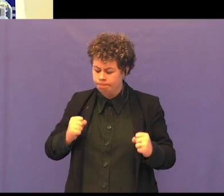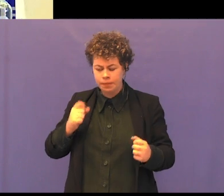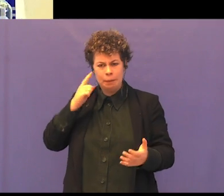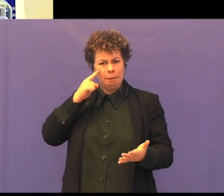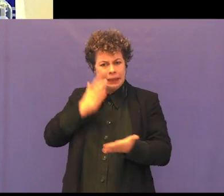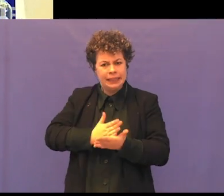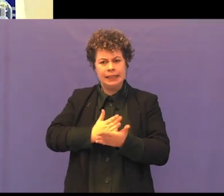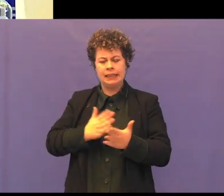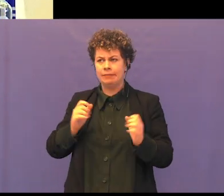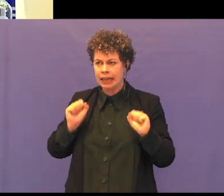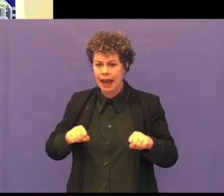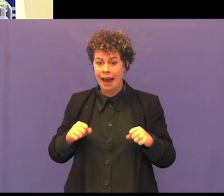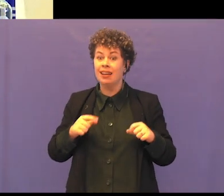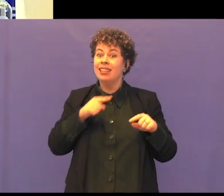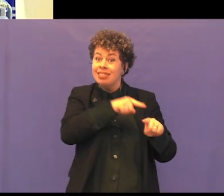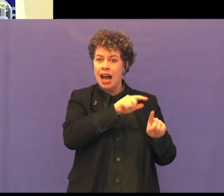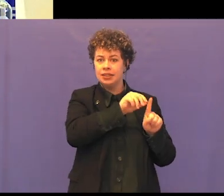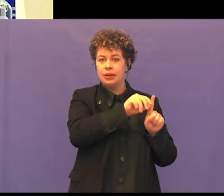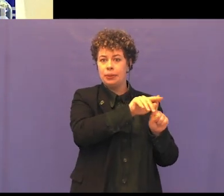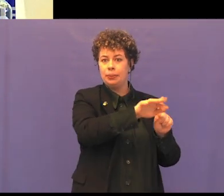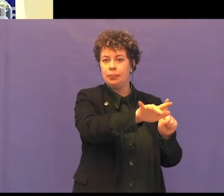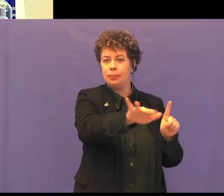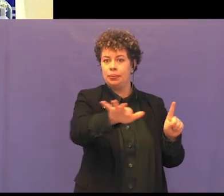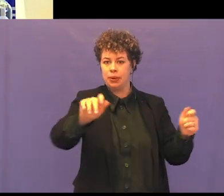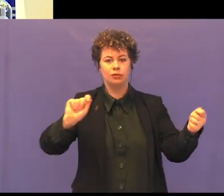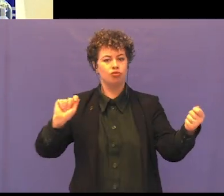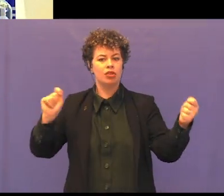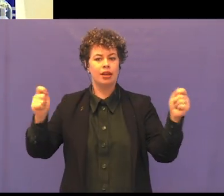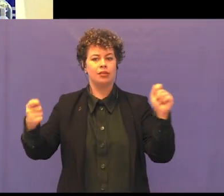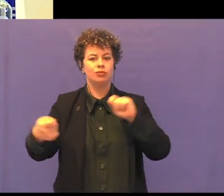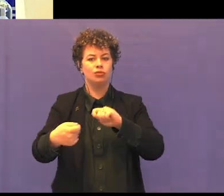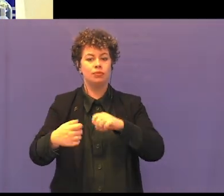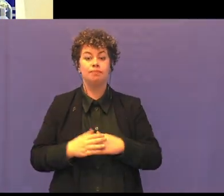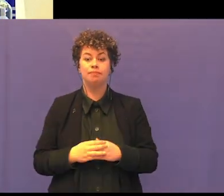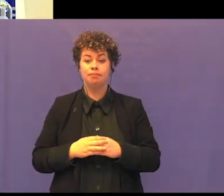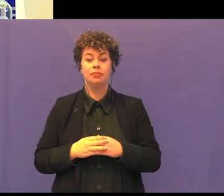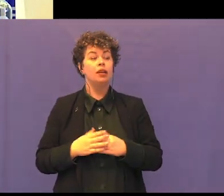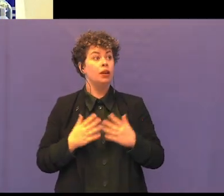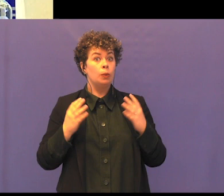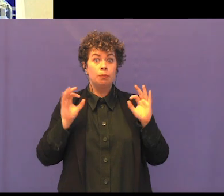room? Okay, there's a lady over there.